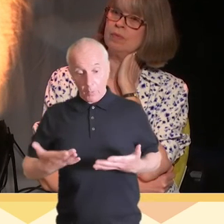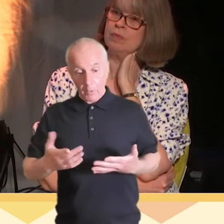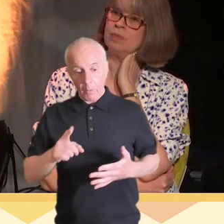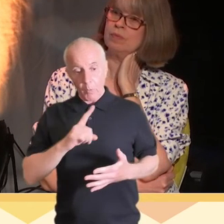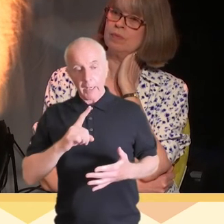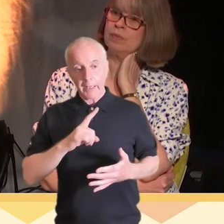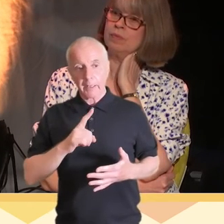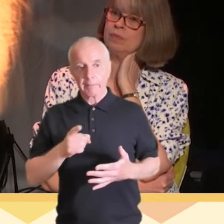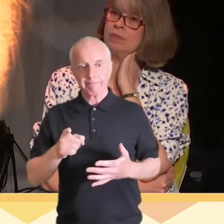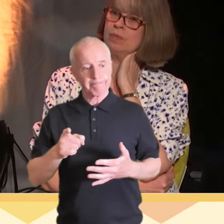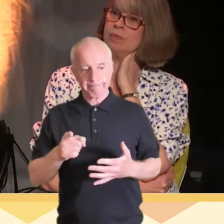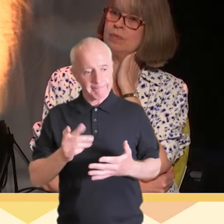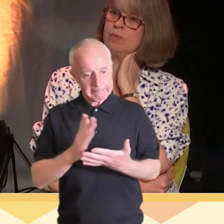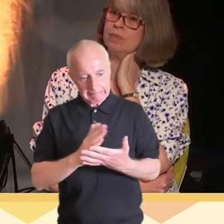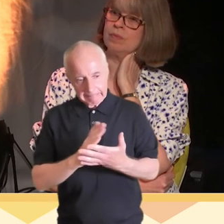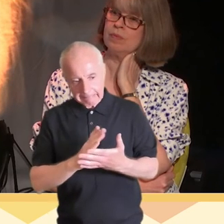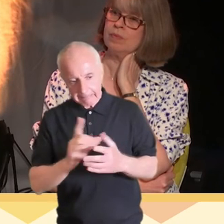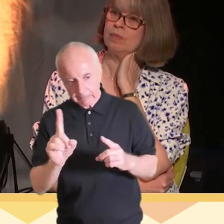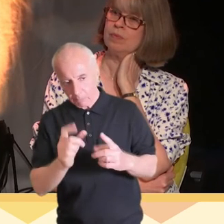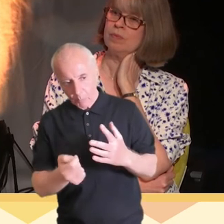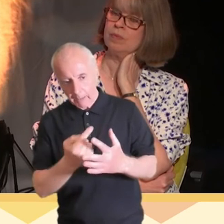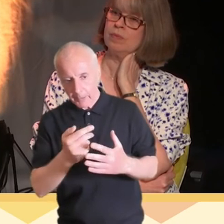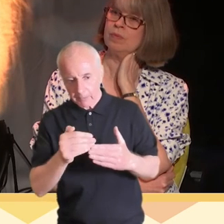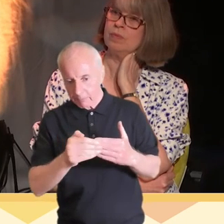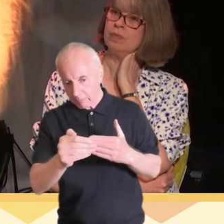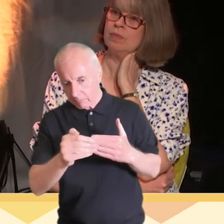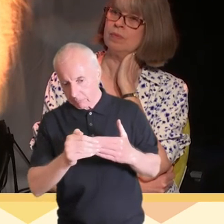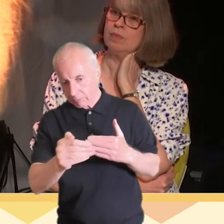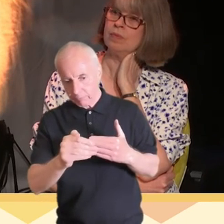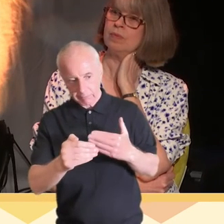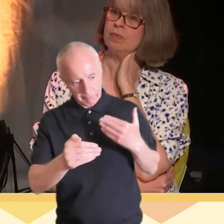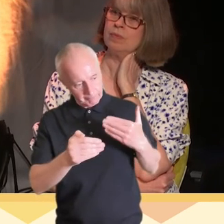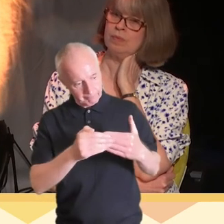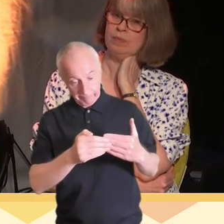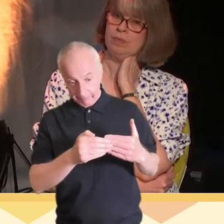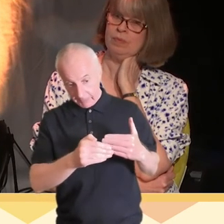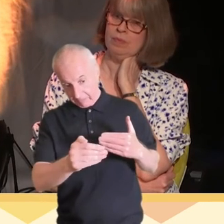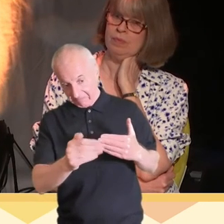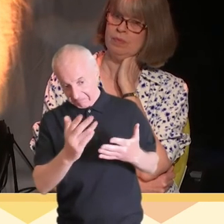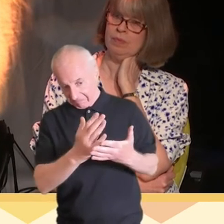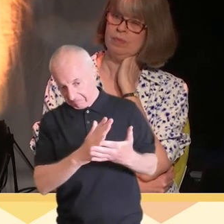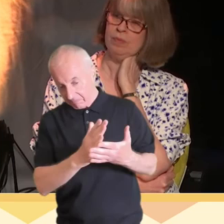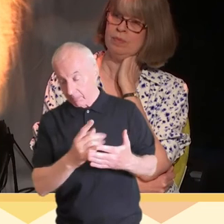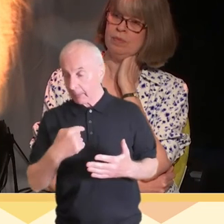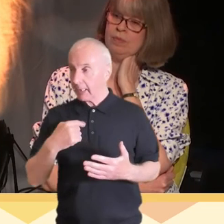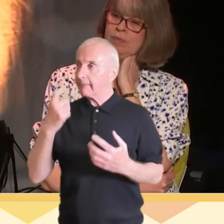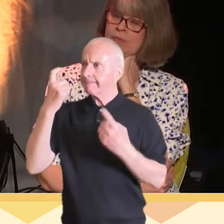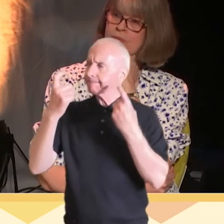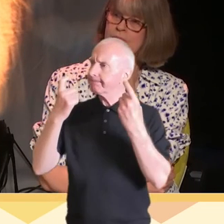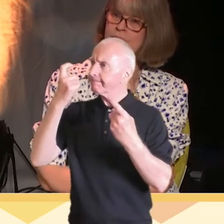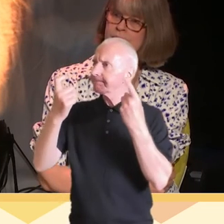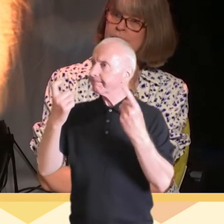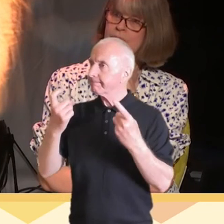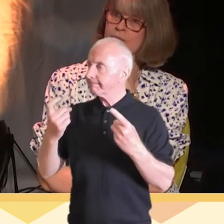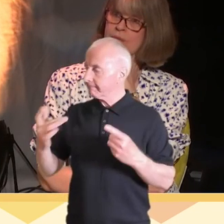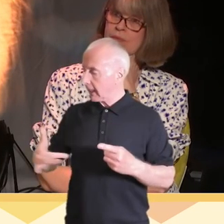period of unpredictability and uncertainty. As I've reflected on our life